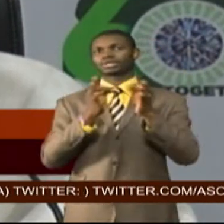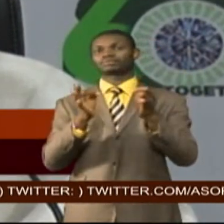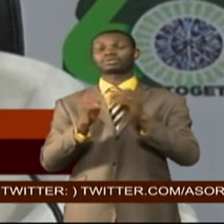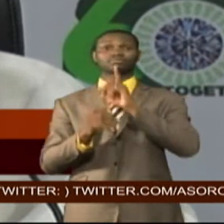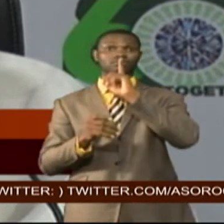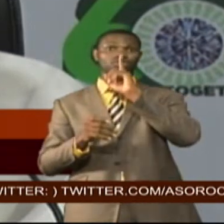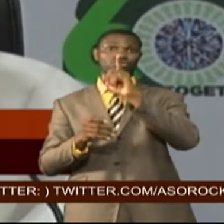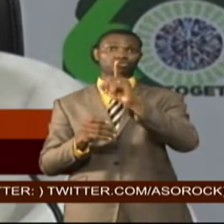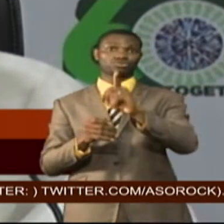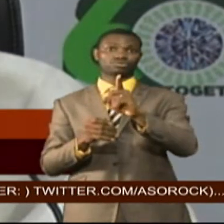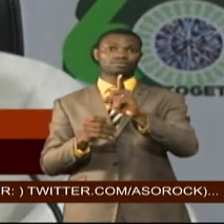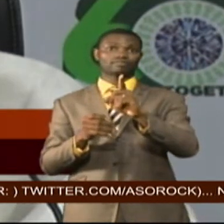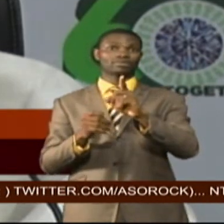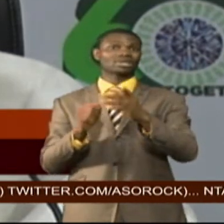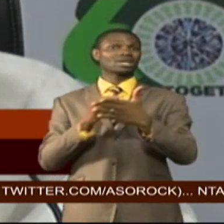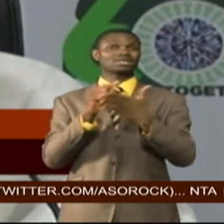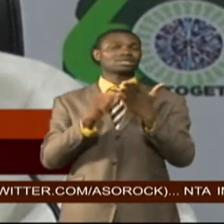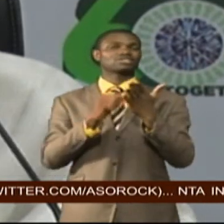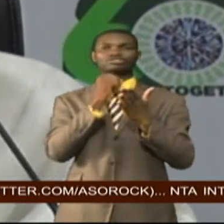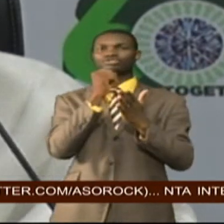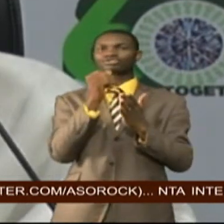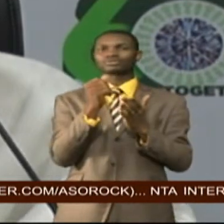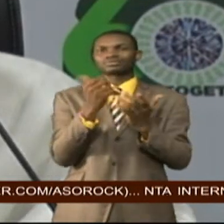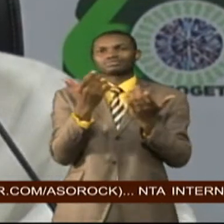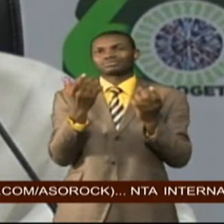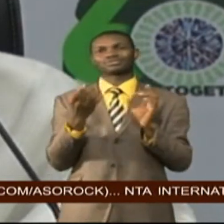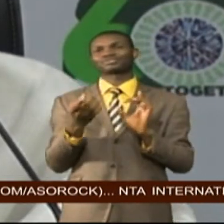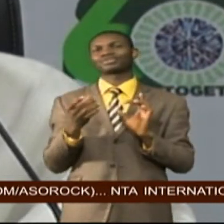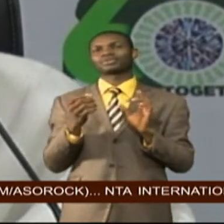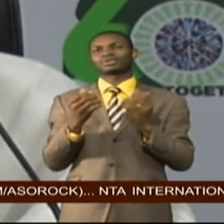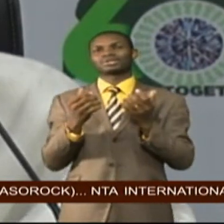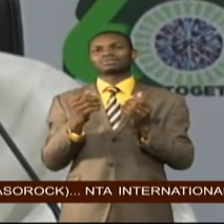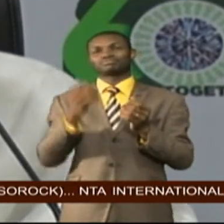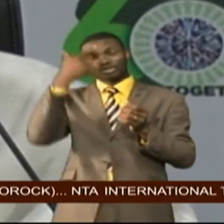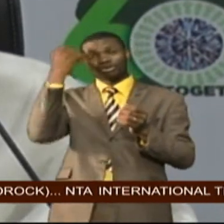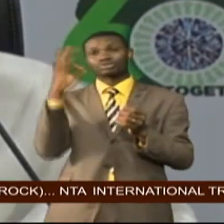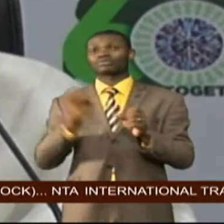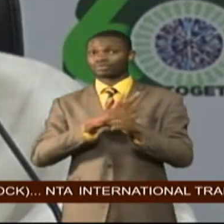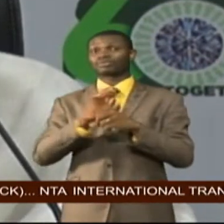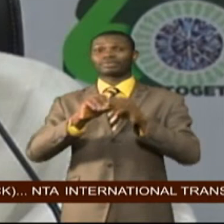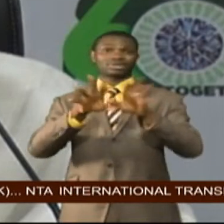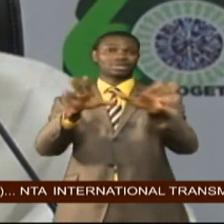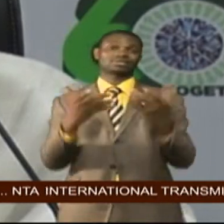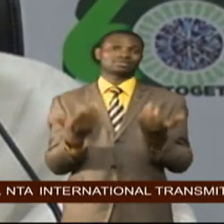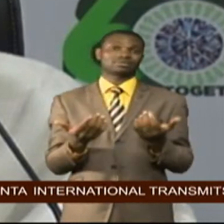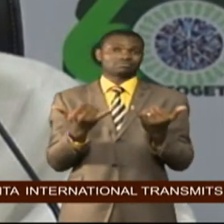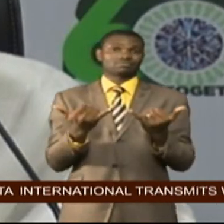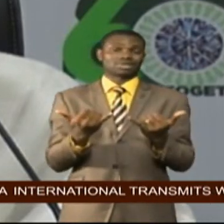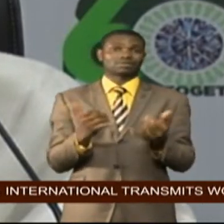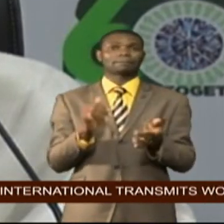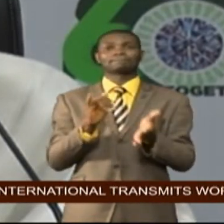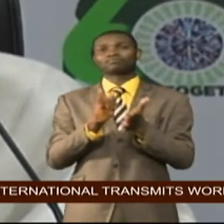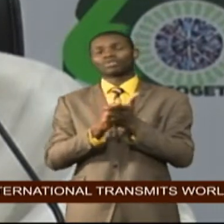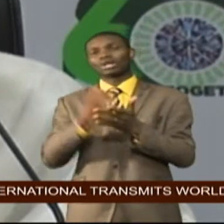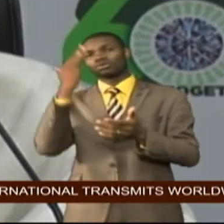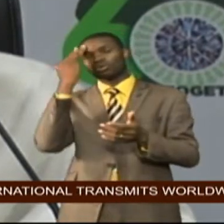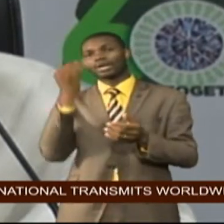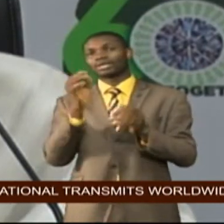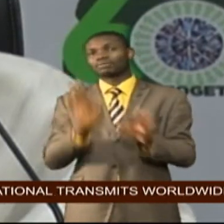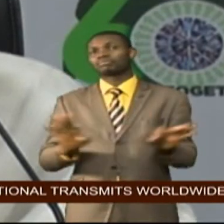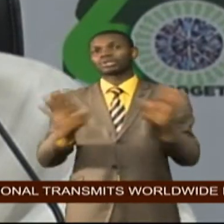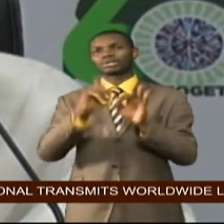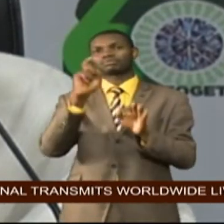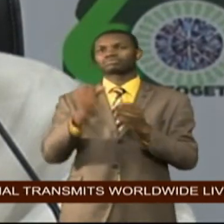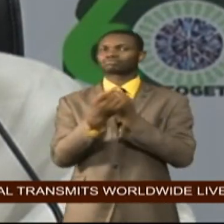course, this is not unconnected with the COVID-19 global pandemic, which has forced some safety